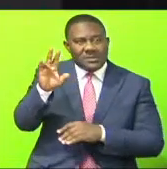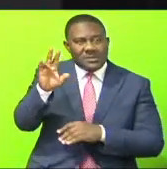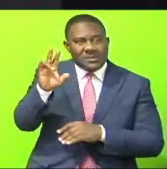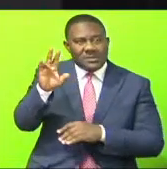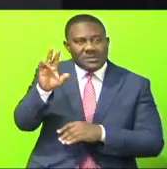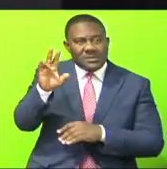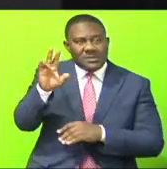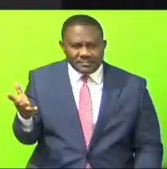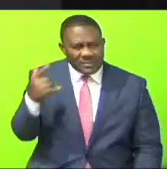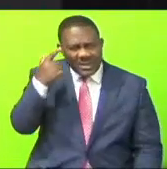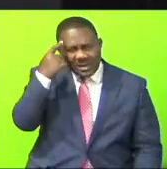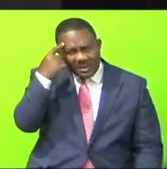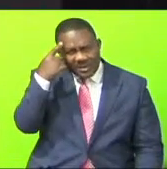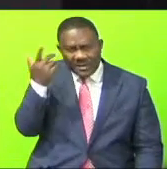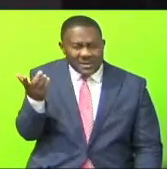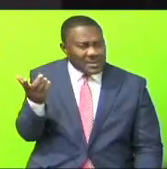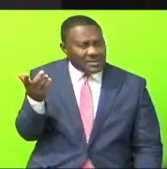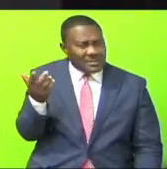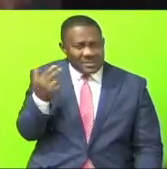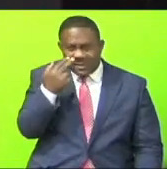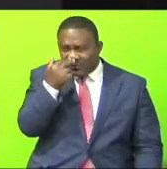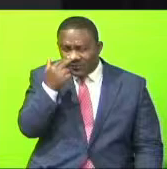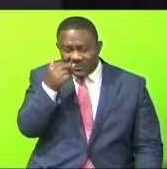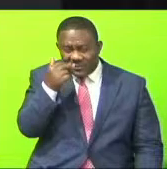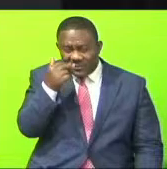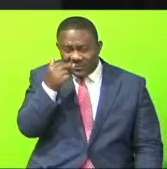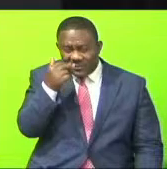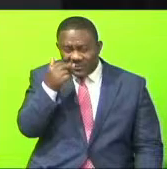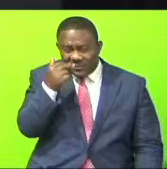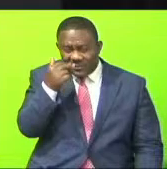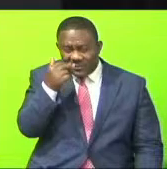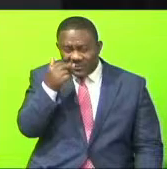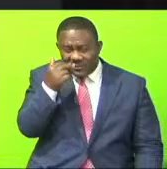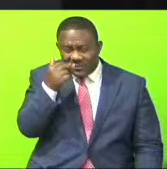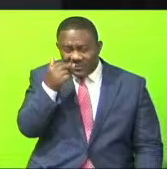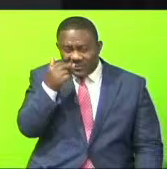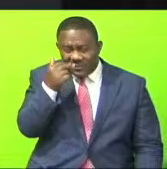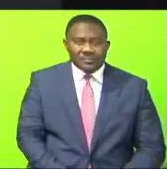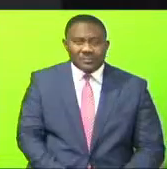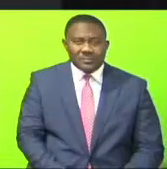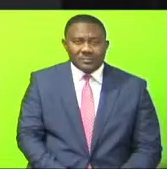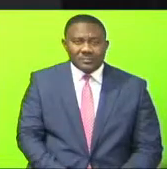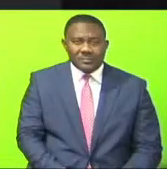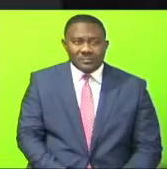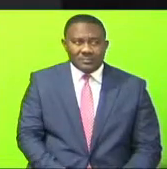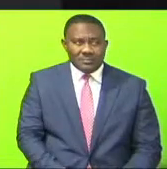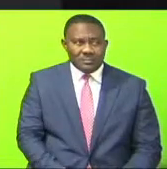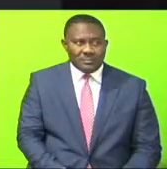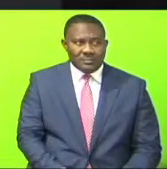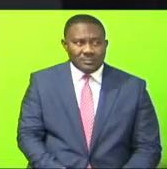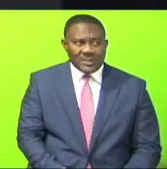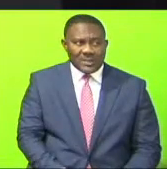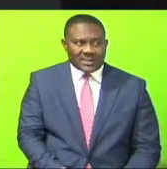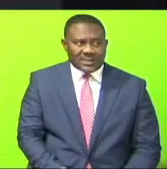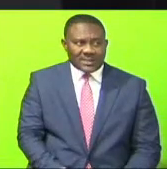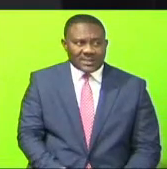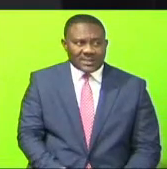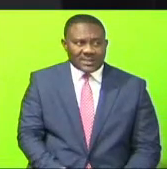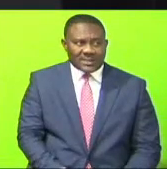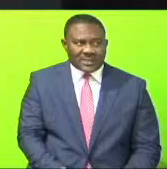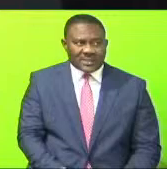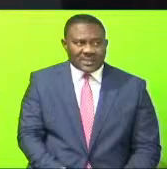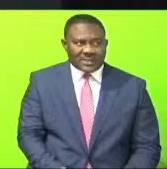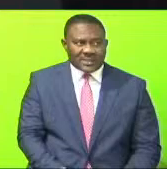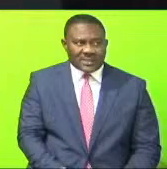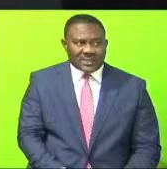think we play lottery in this house? We don't play lottery like that. We don't do that. So right now, Mr. Speaker,